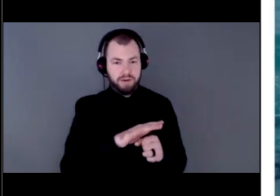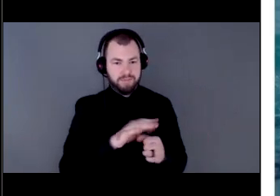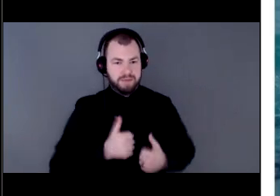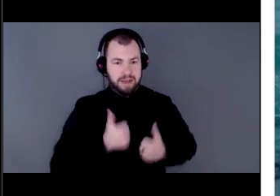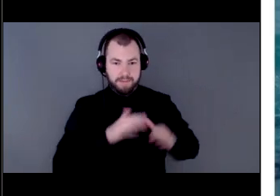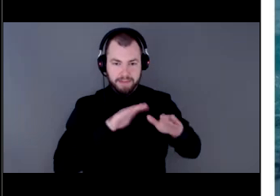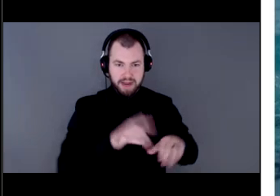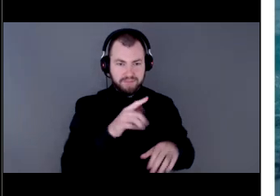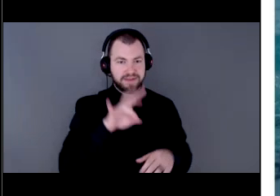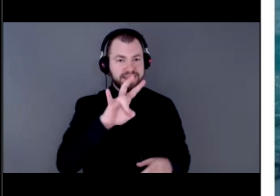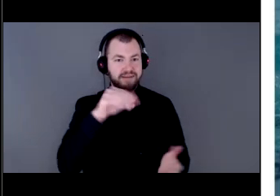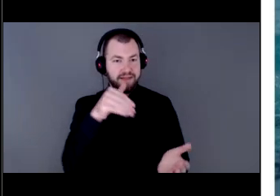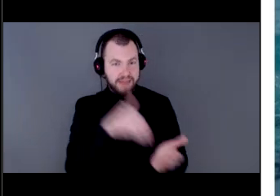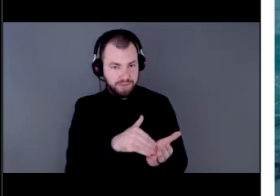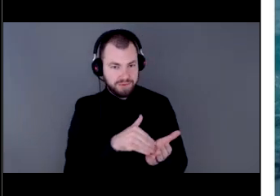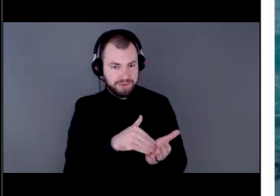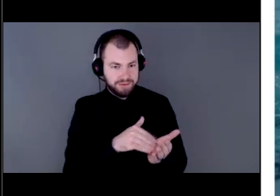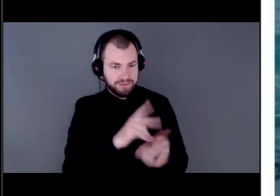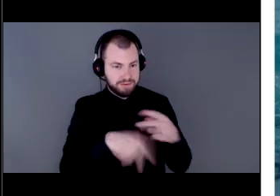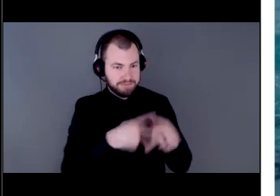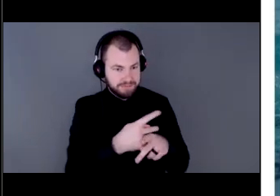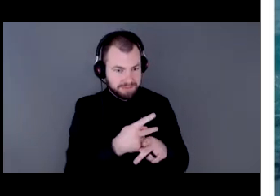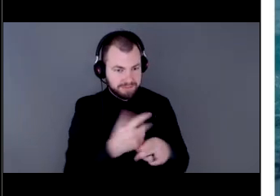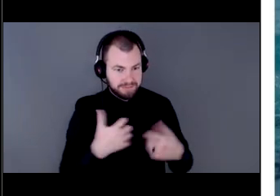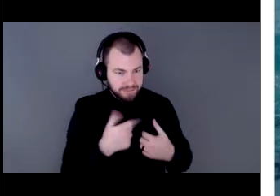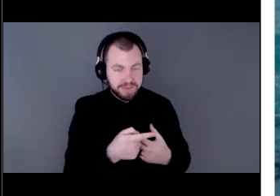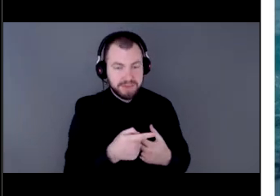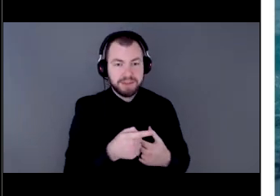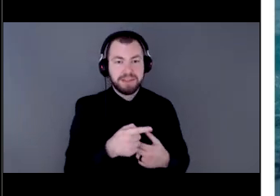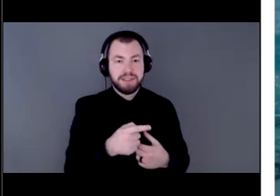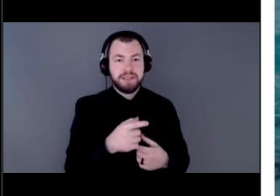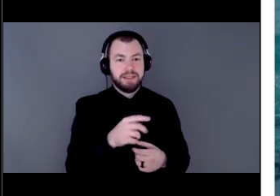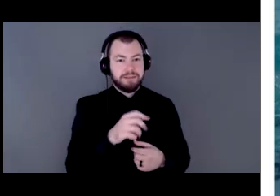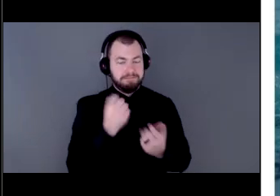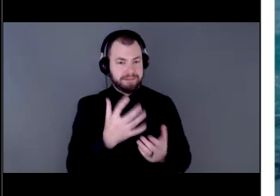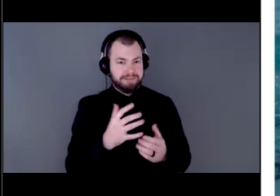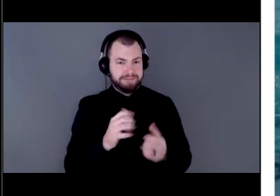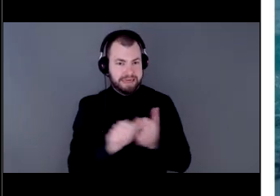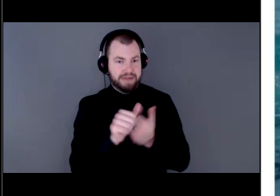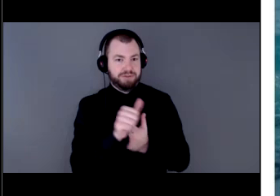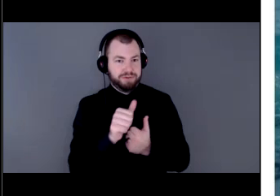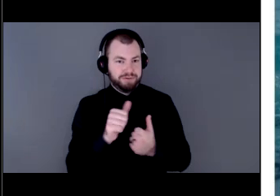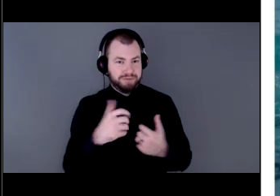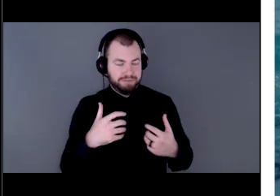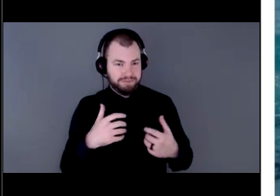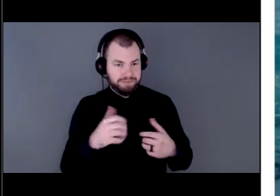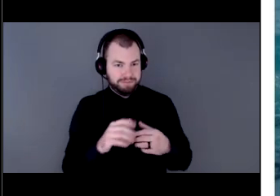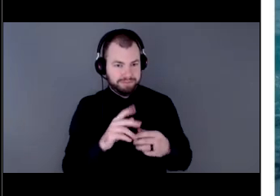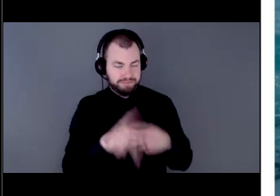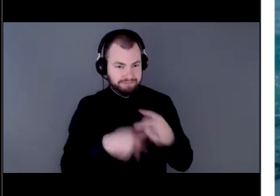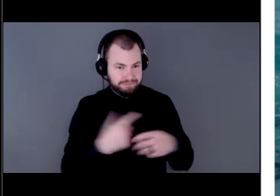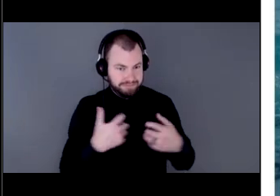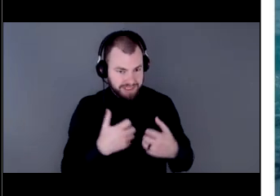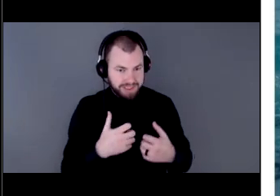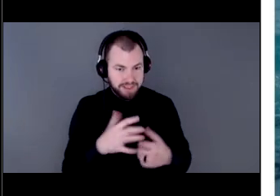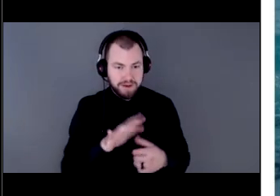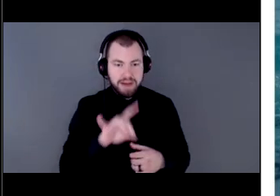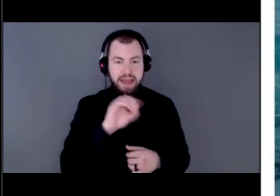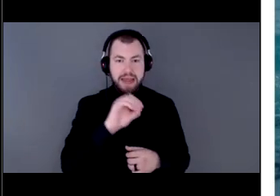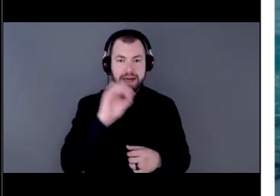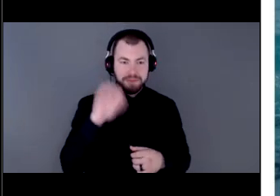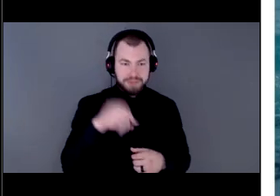species, many endangered species. Over 70% of all the United States coral reefs exist here, as well as 80% of